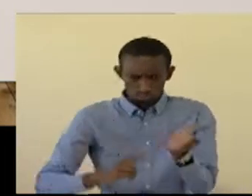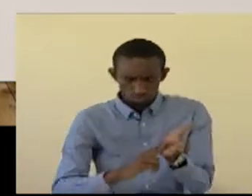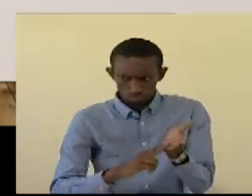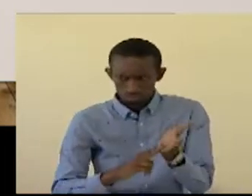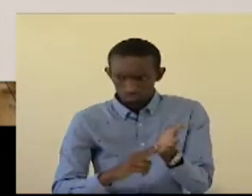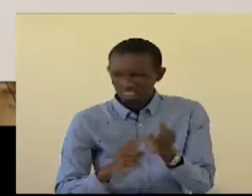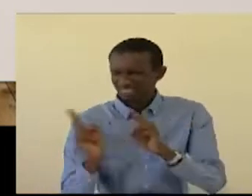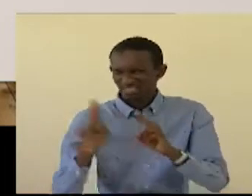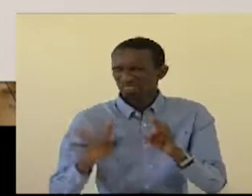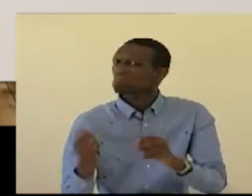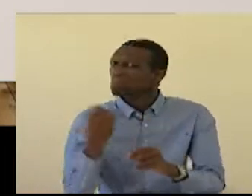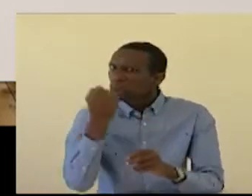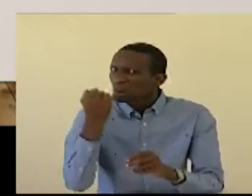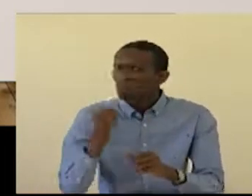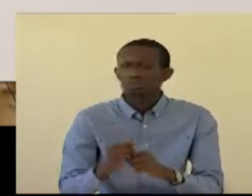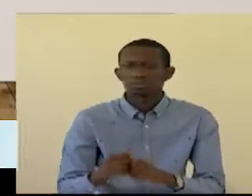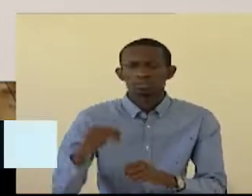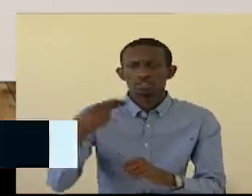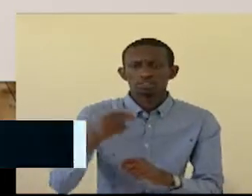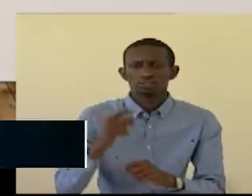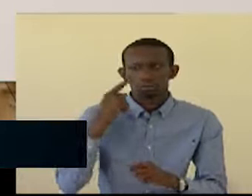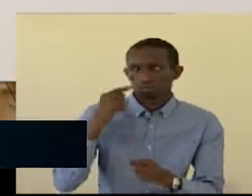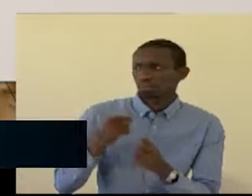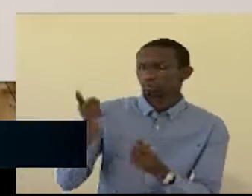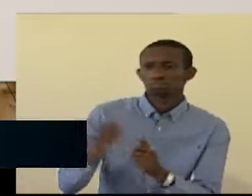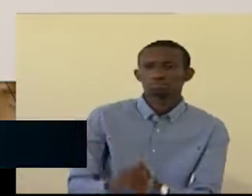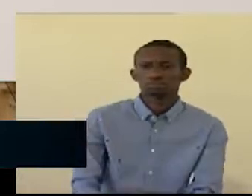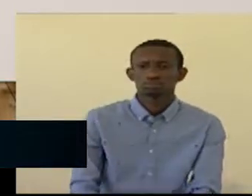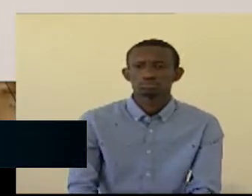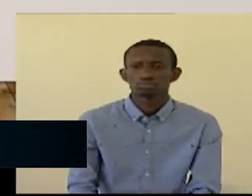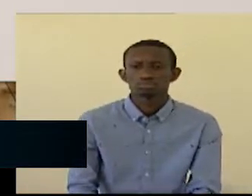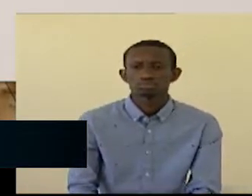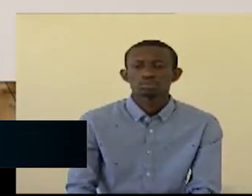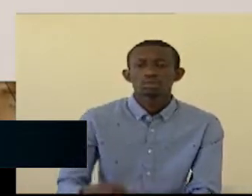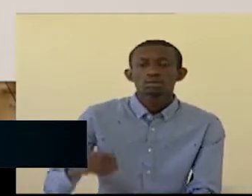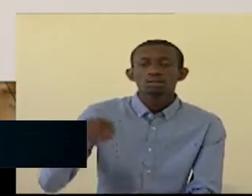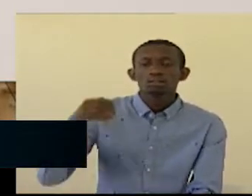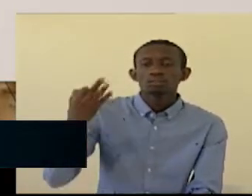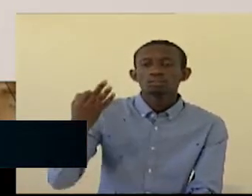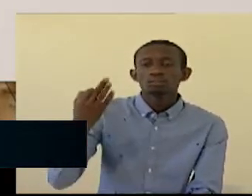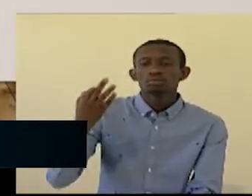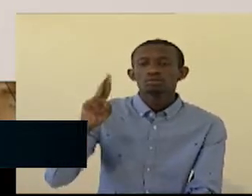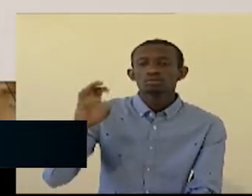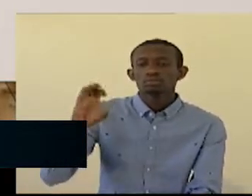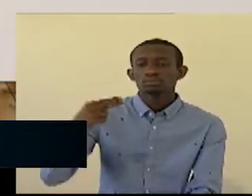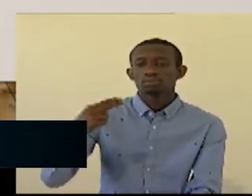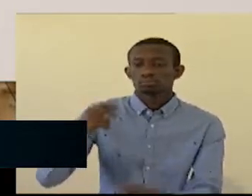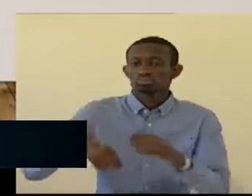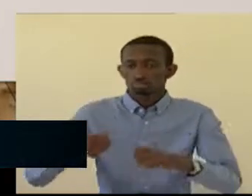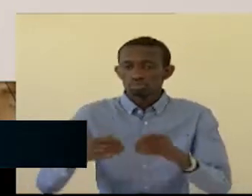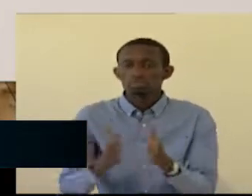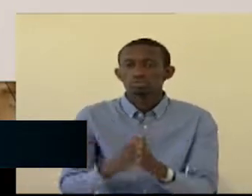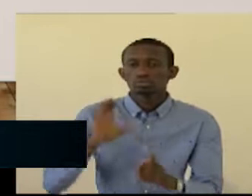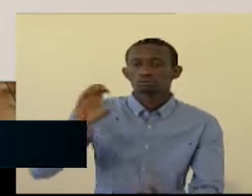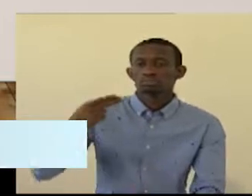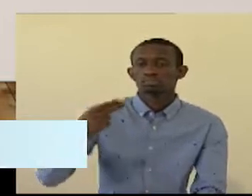strong oxidizing agent. You see the equation here. An aldehyde can react with potassium dichromate in